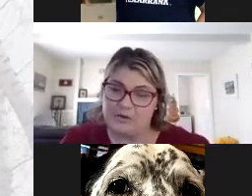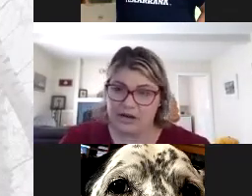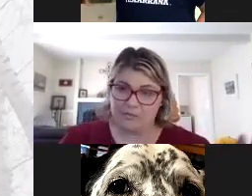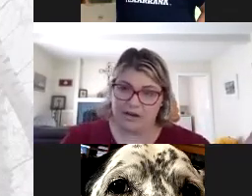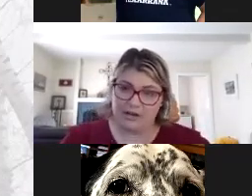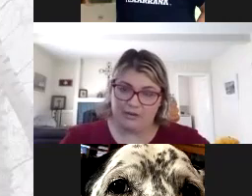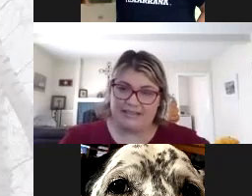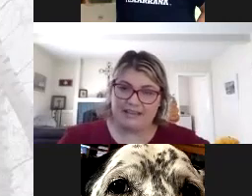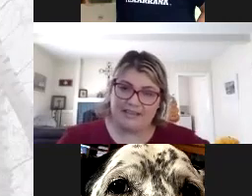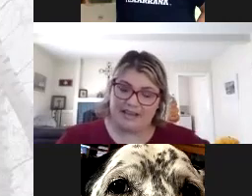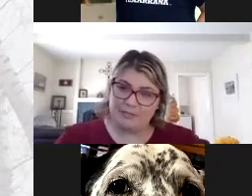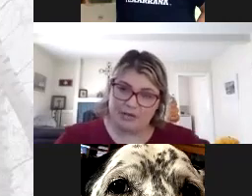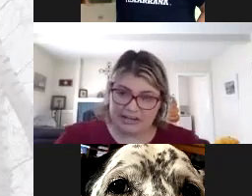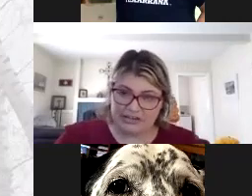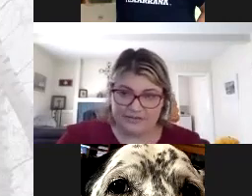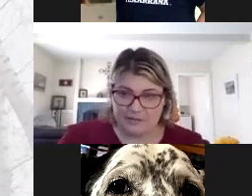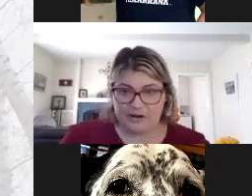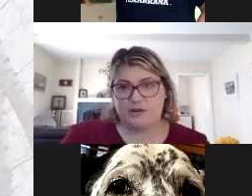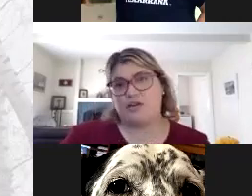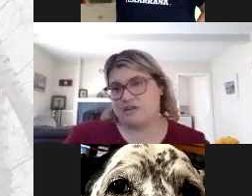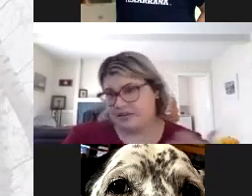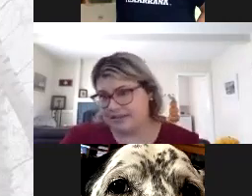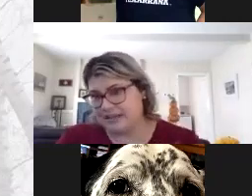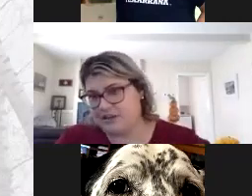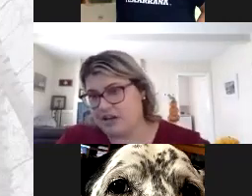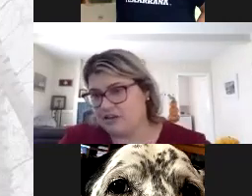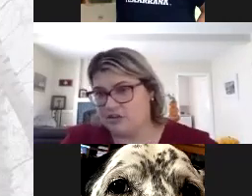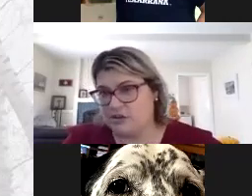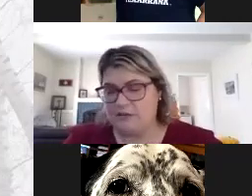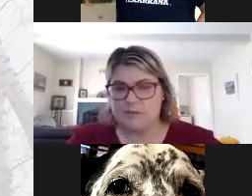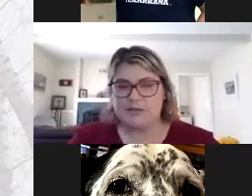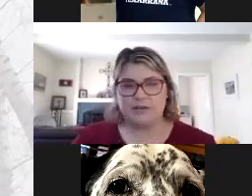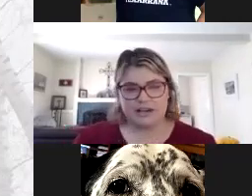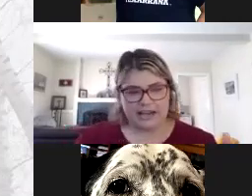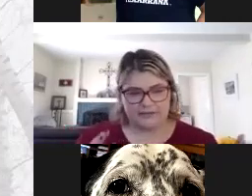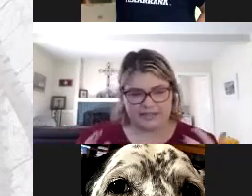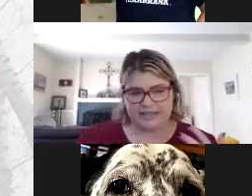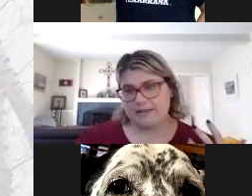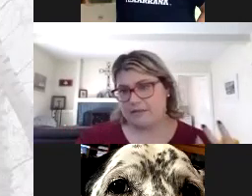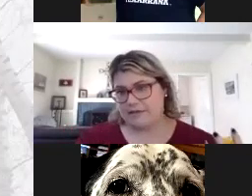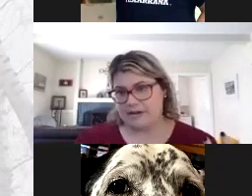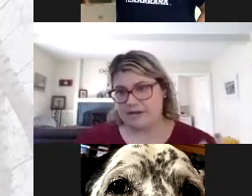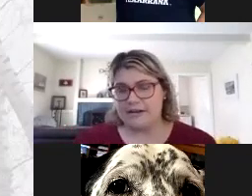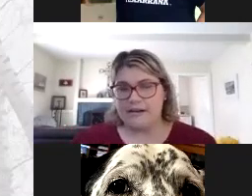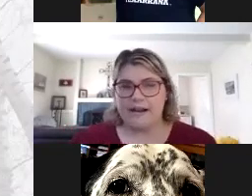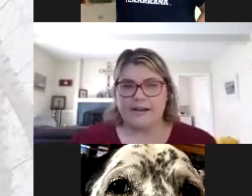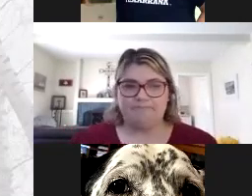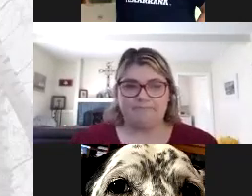the Democratic Party would say that that's protection of the American workers instead of international trade reform. So you can kind of see some of